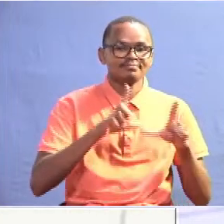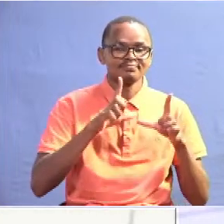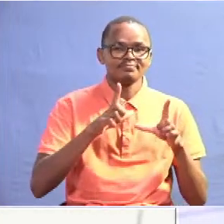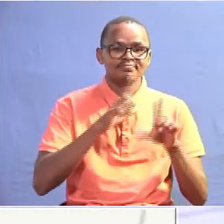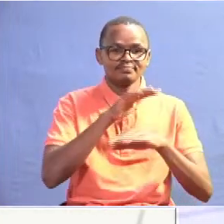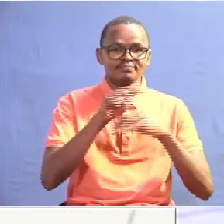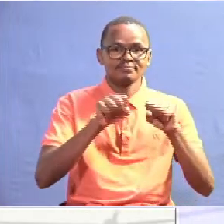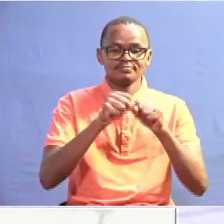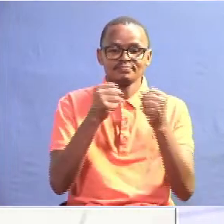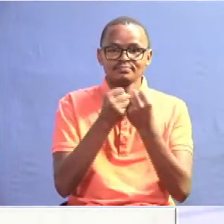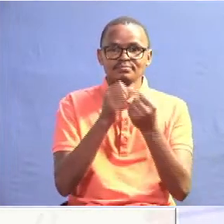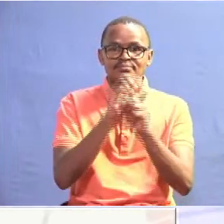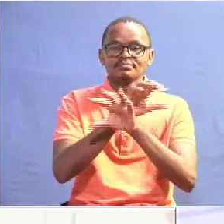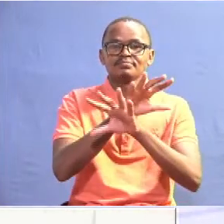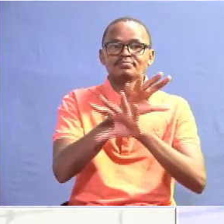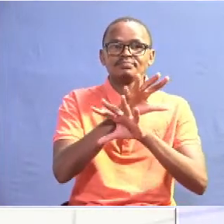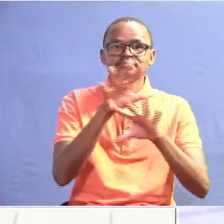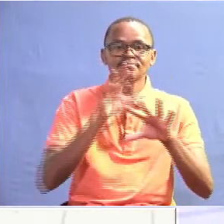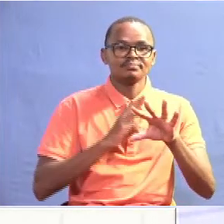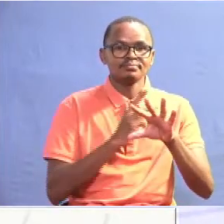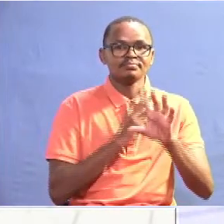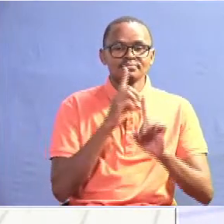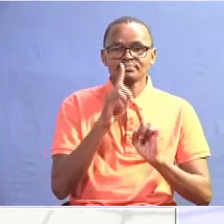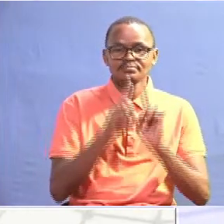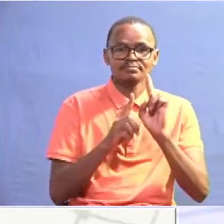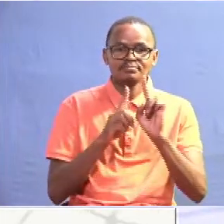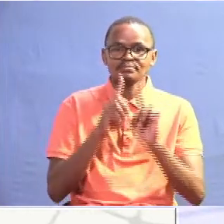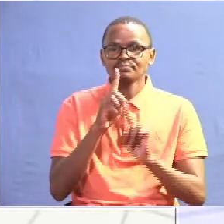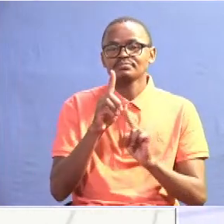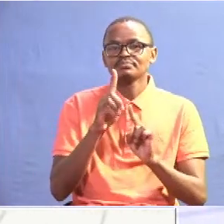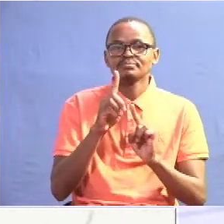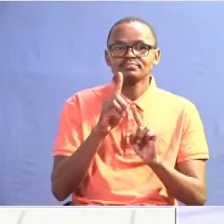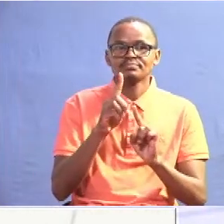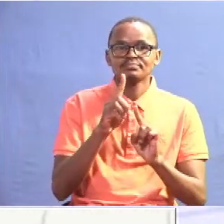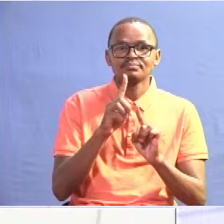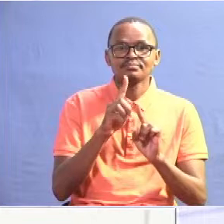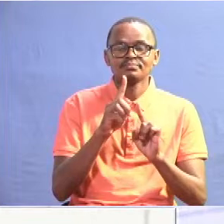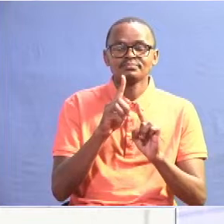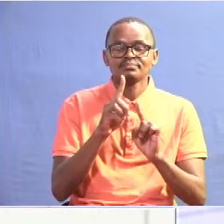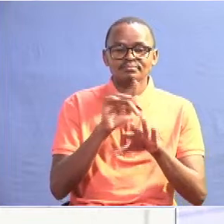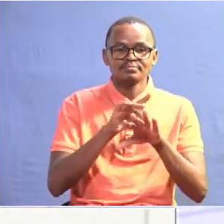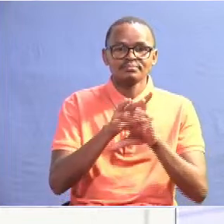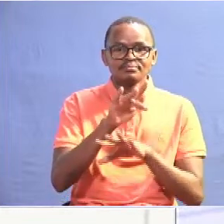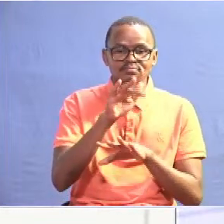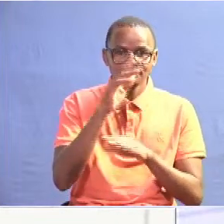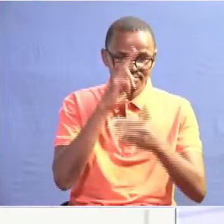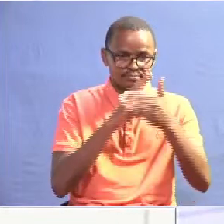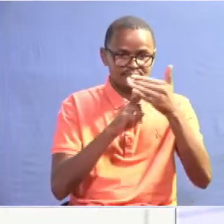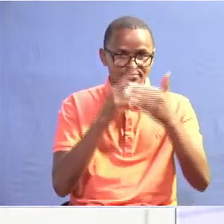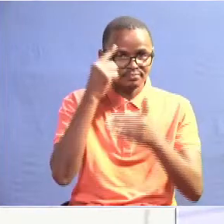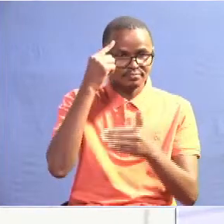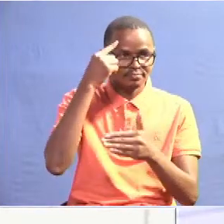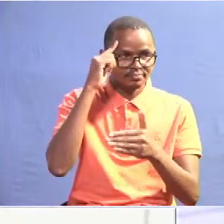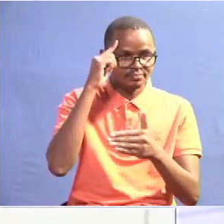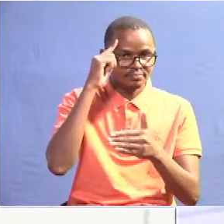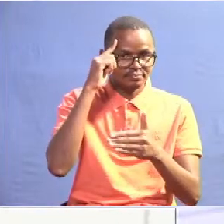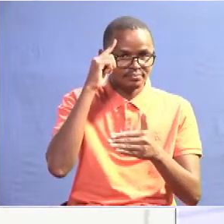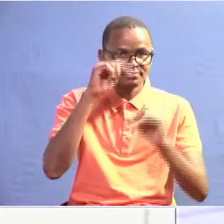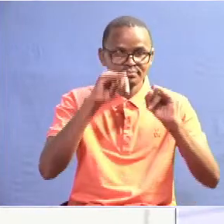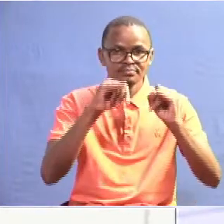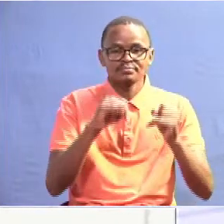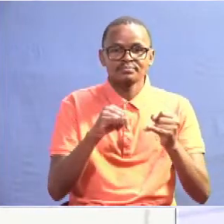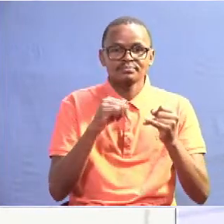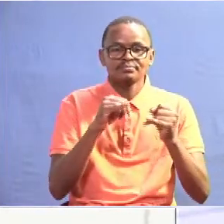of our social media platforms. We can talk, or rather you can talk and chat to us. You can send in your views and thoughts on this particular